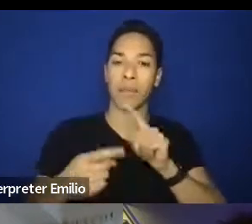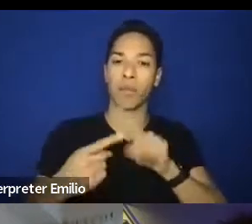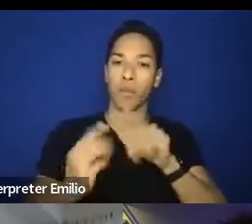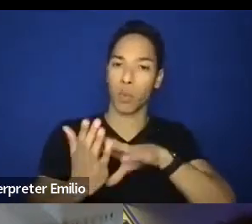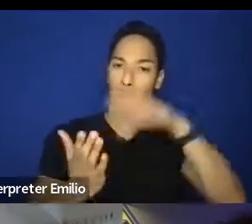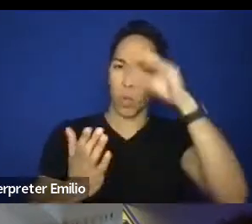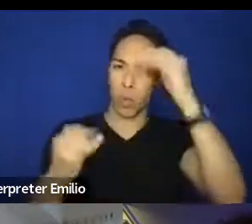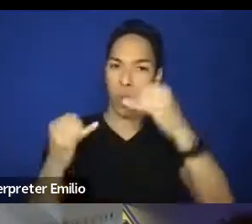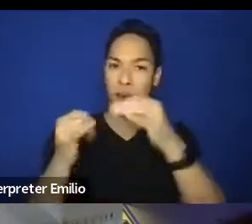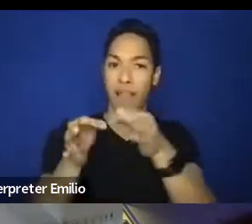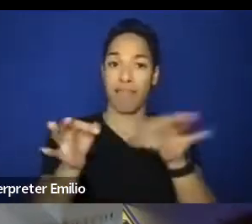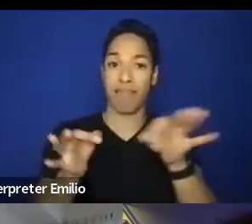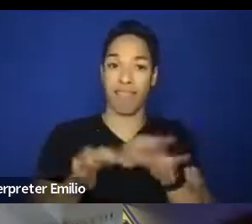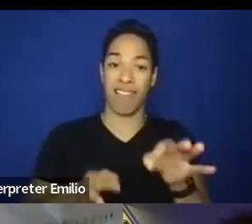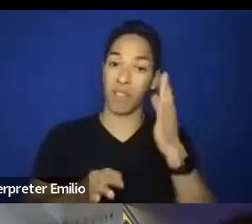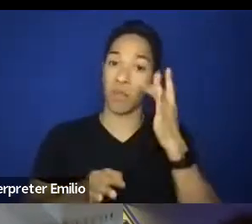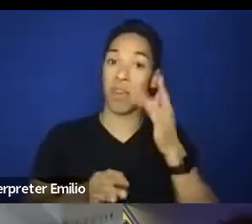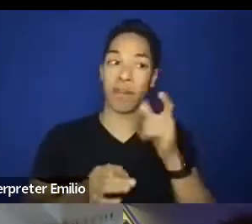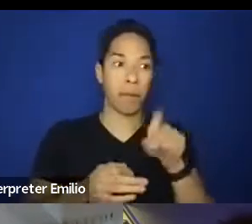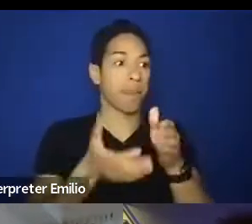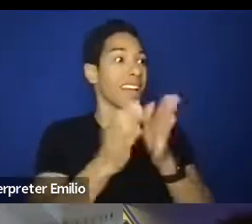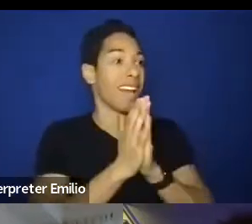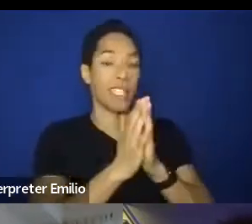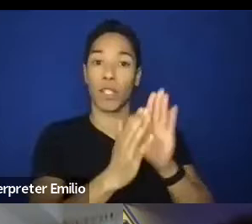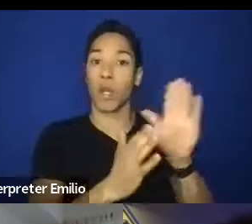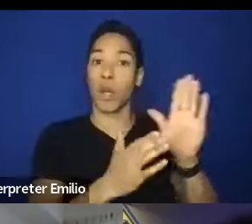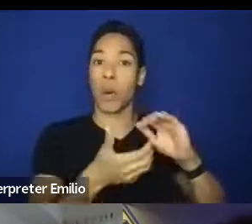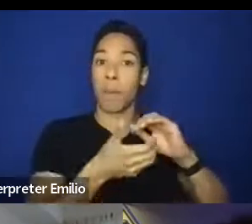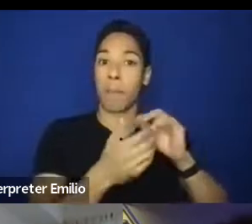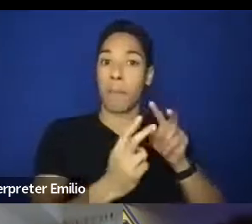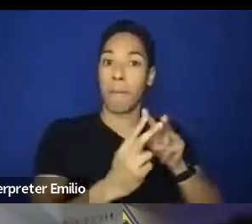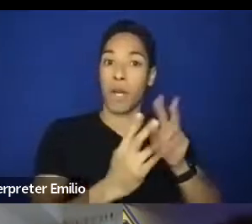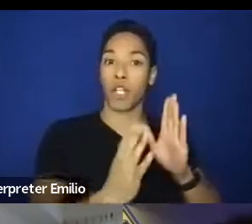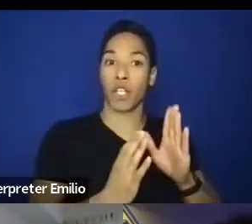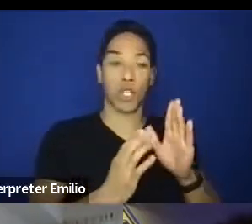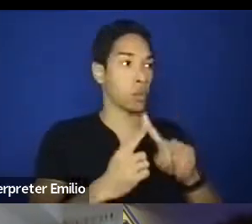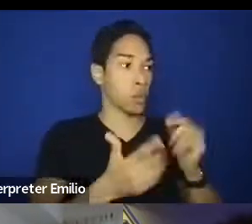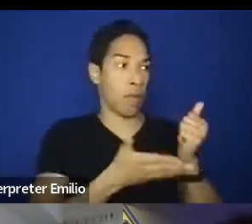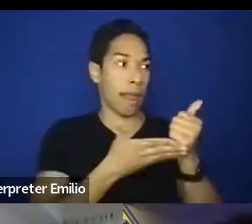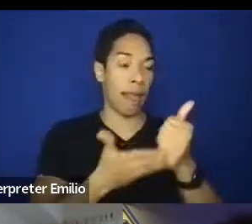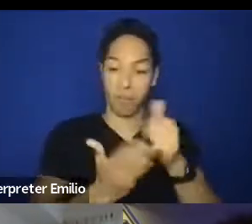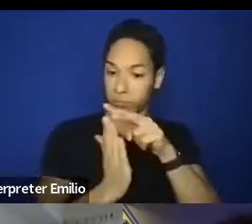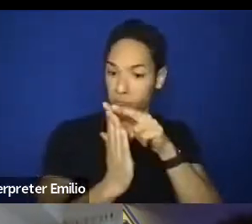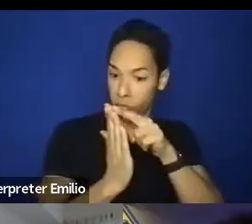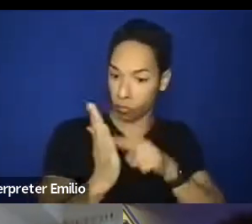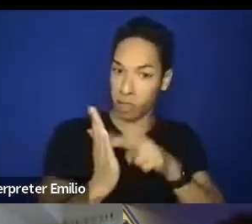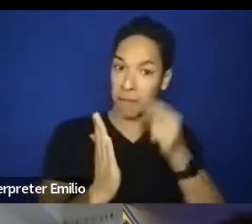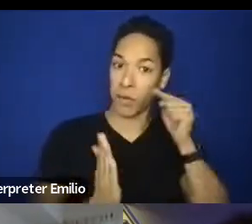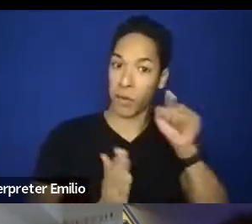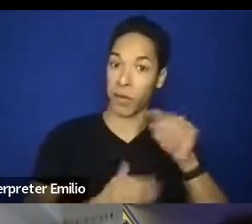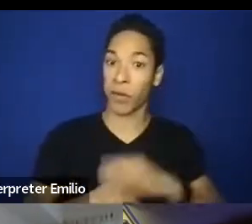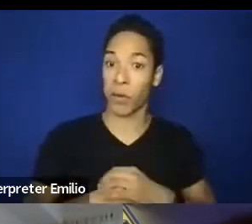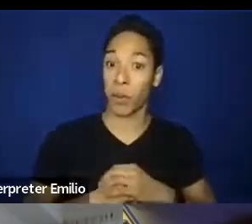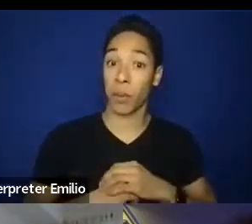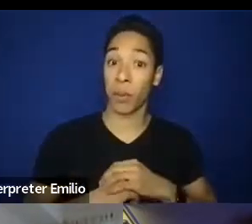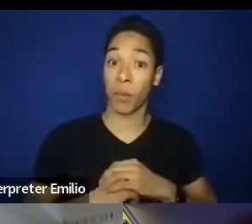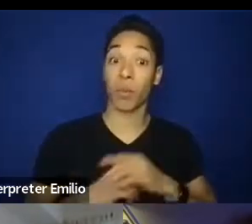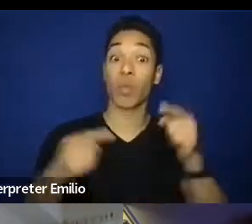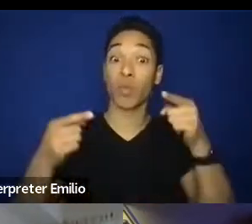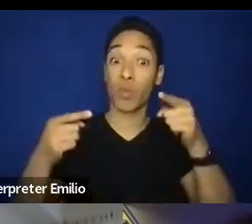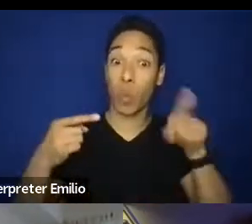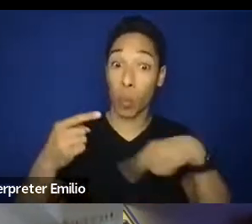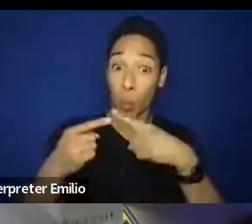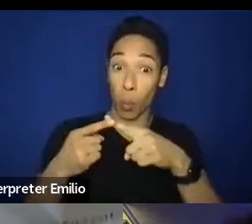because she has to get her partner, who is very patient, to literally read all the lines. Then once she's cast in the